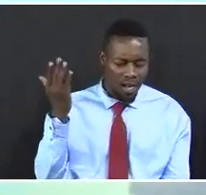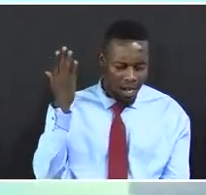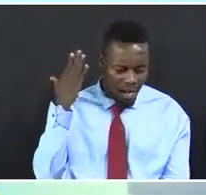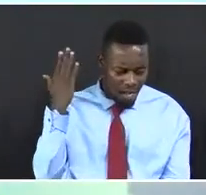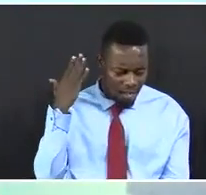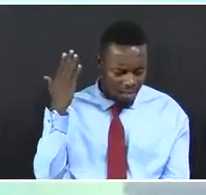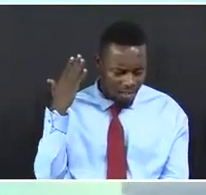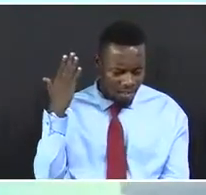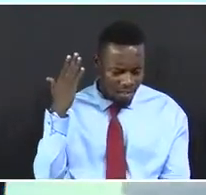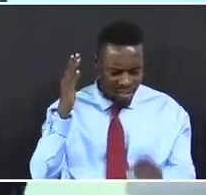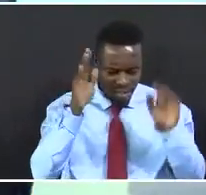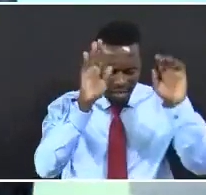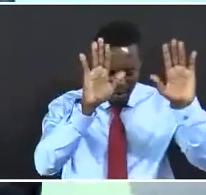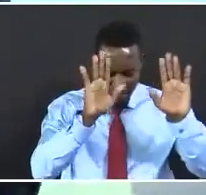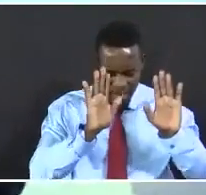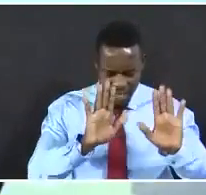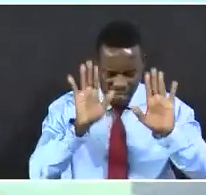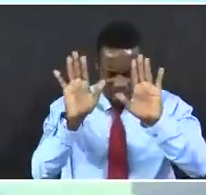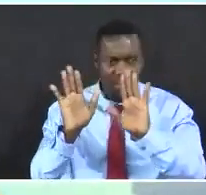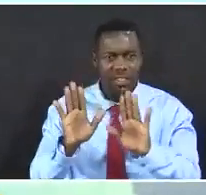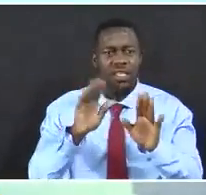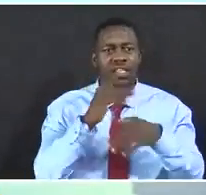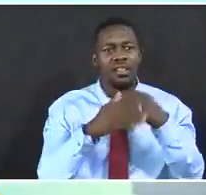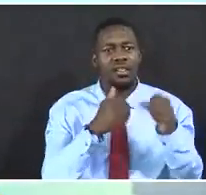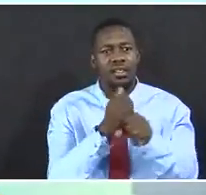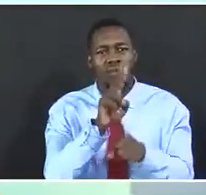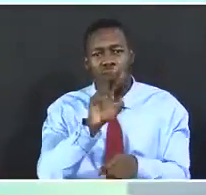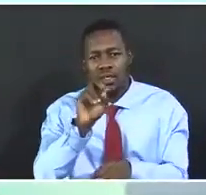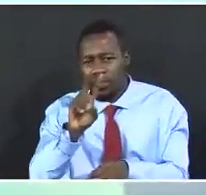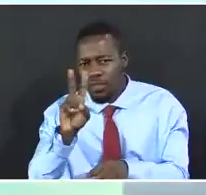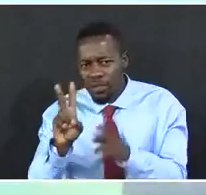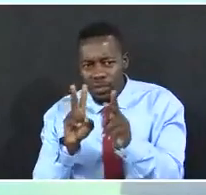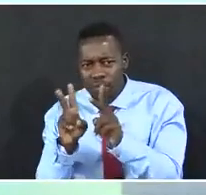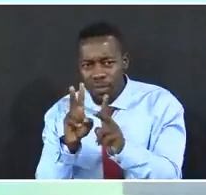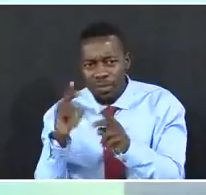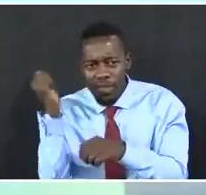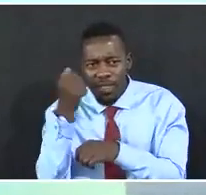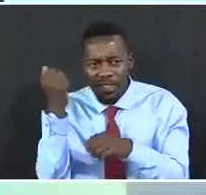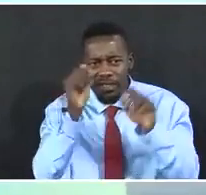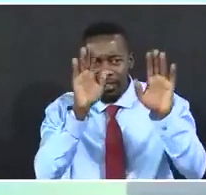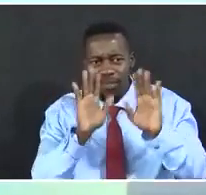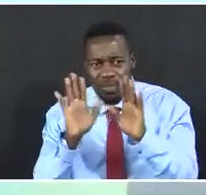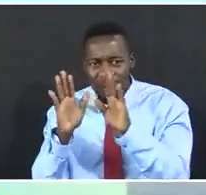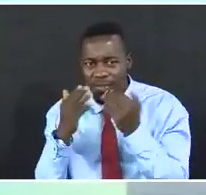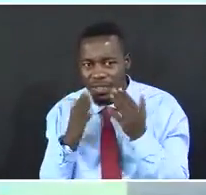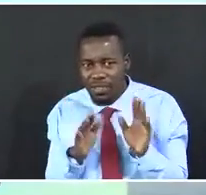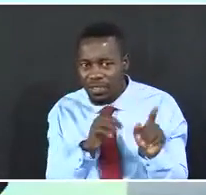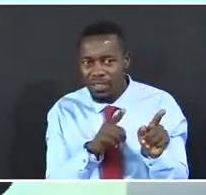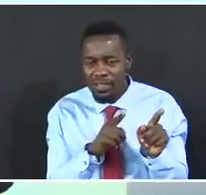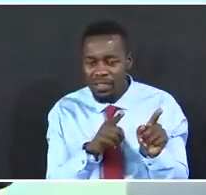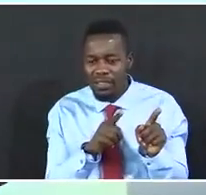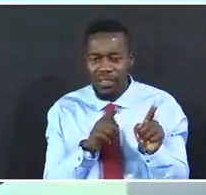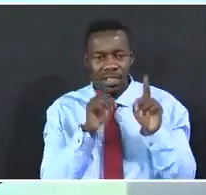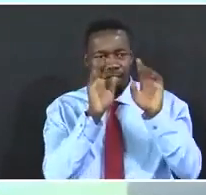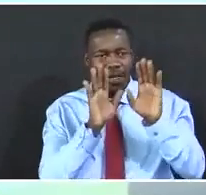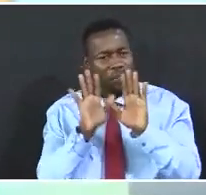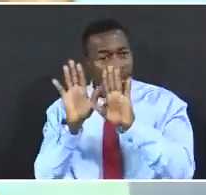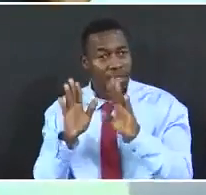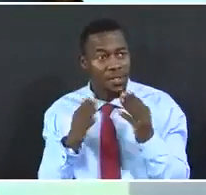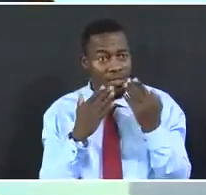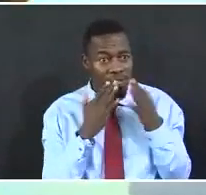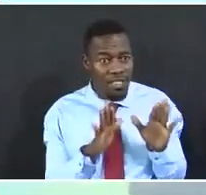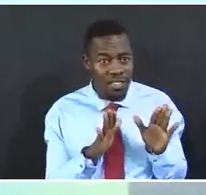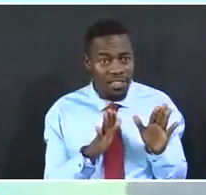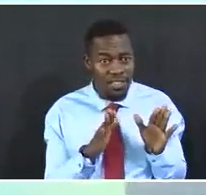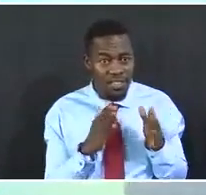political campaigns of 2022 last year? It's just like that campaign never ended, okay? It's